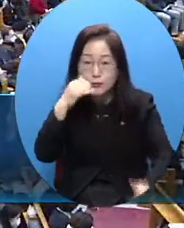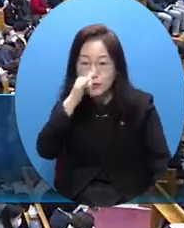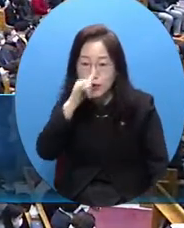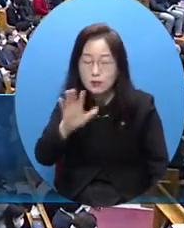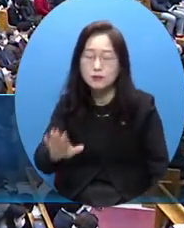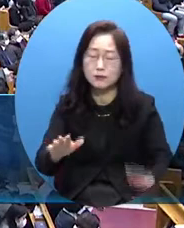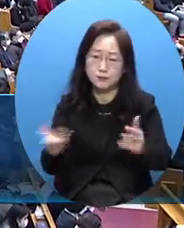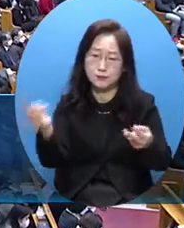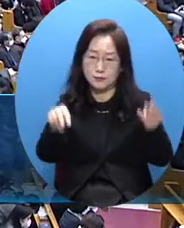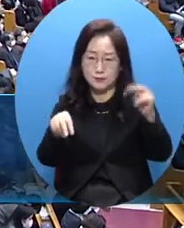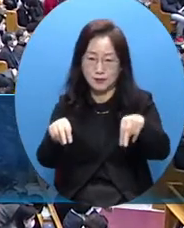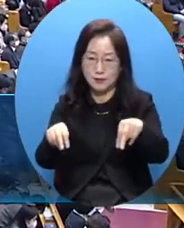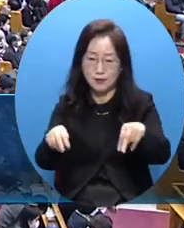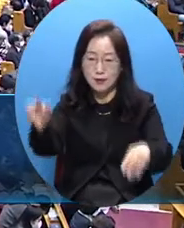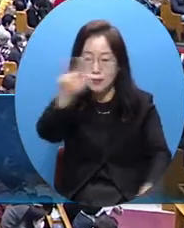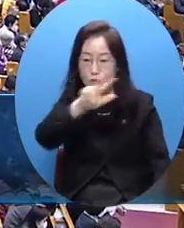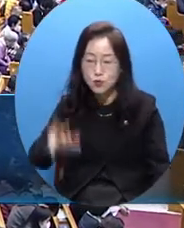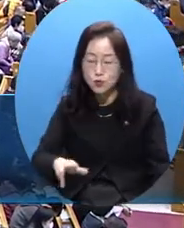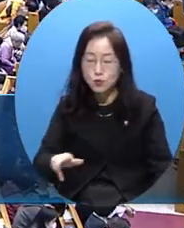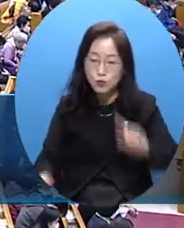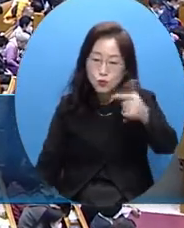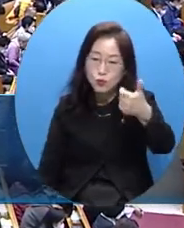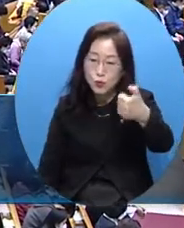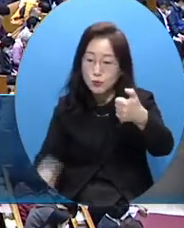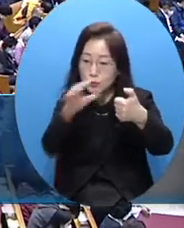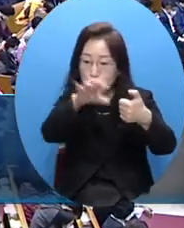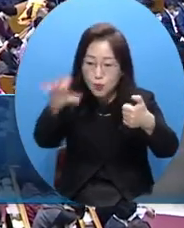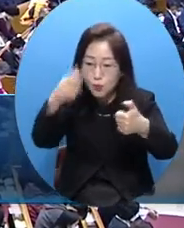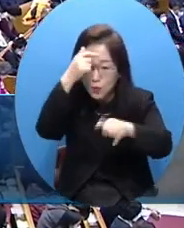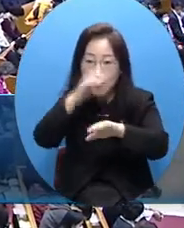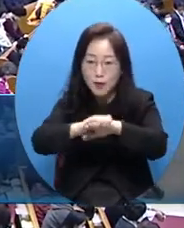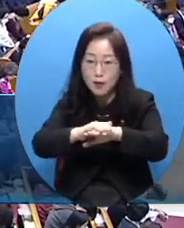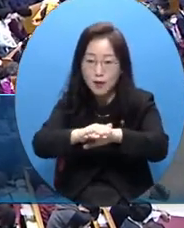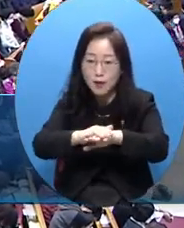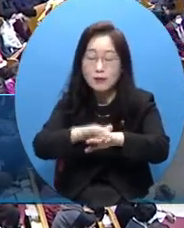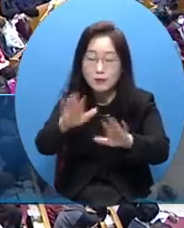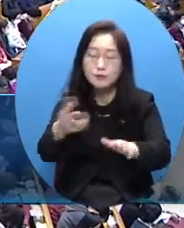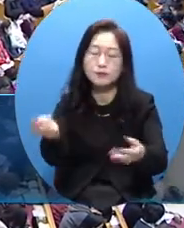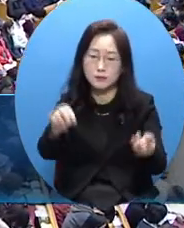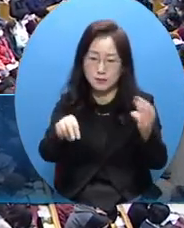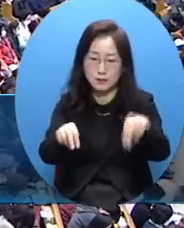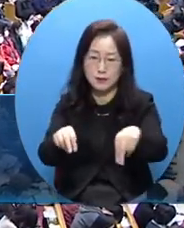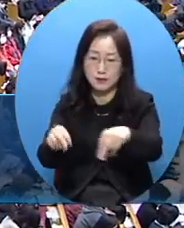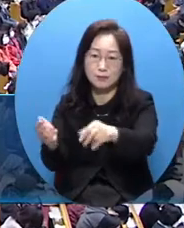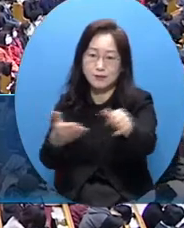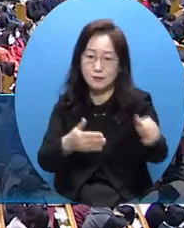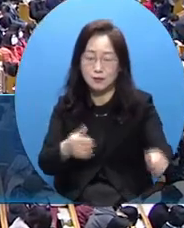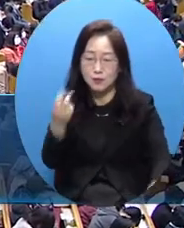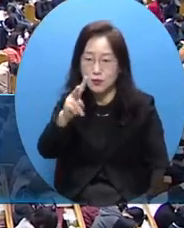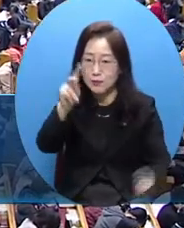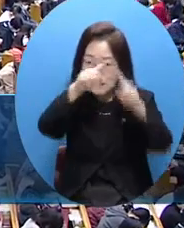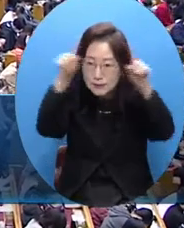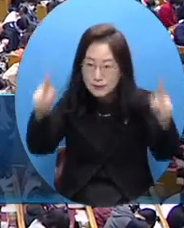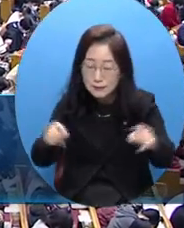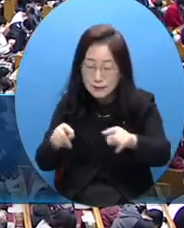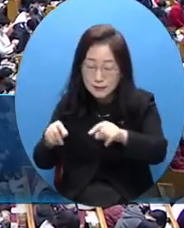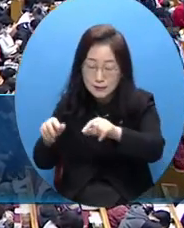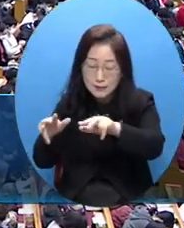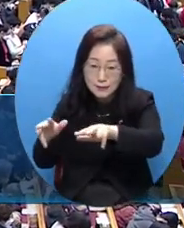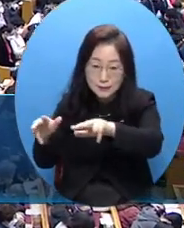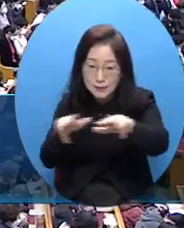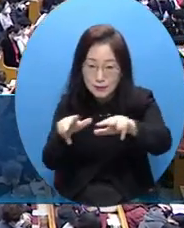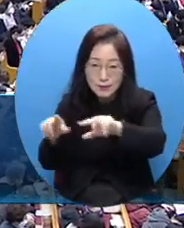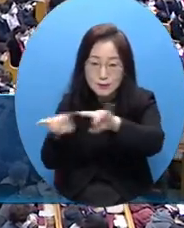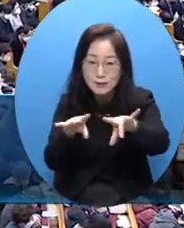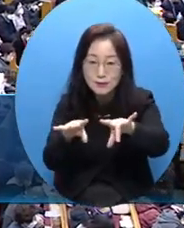of the Salvation please stand up right now in 650 houses pray houses in Korea having this service through the satellite